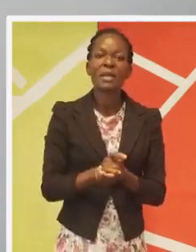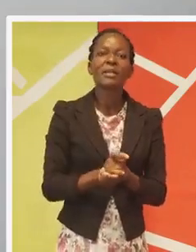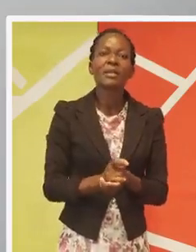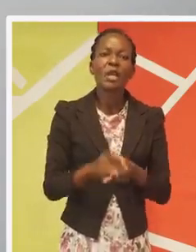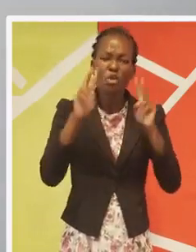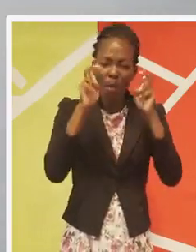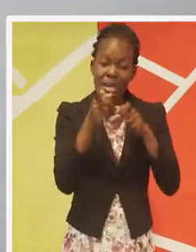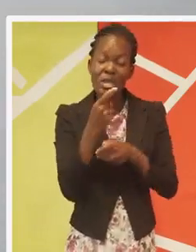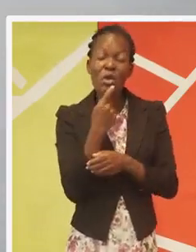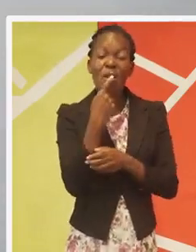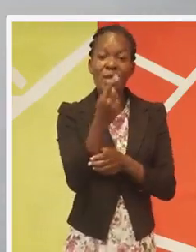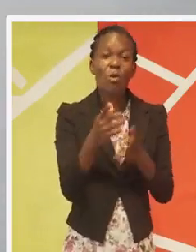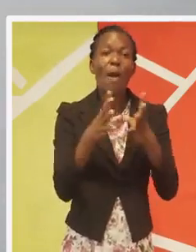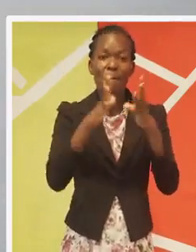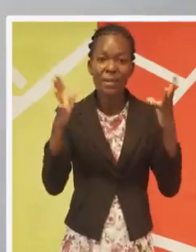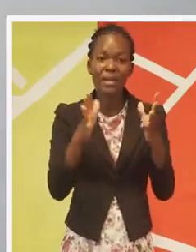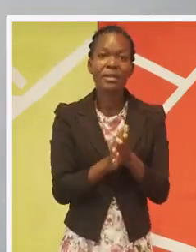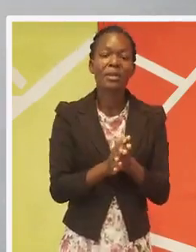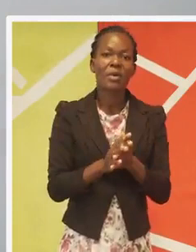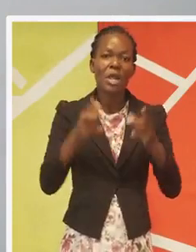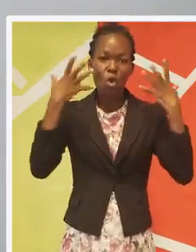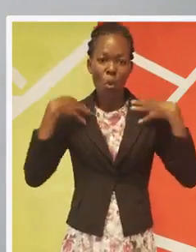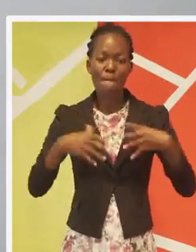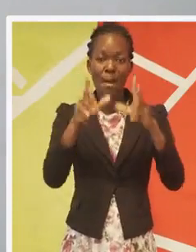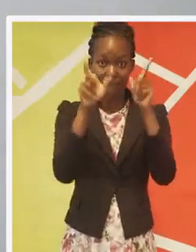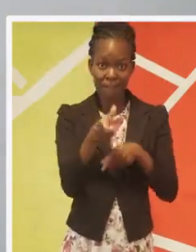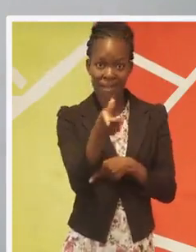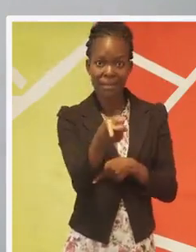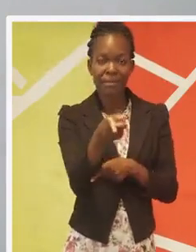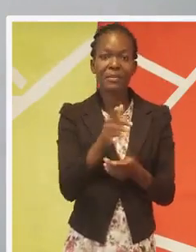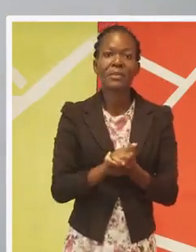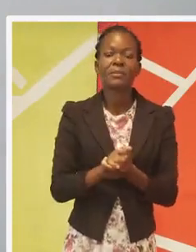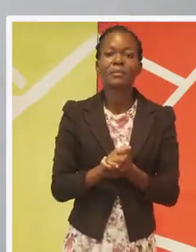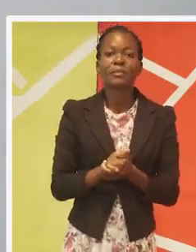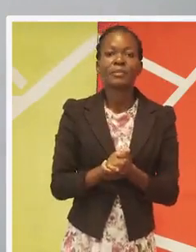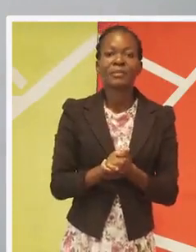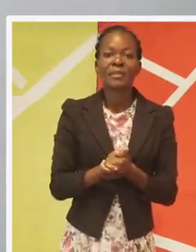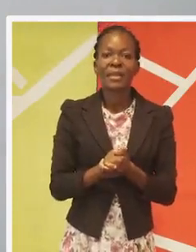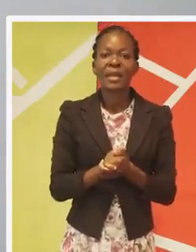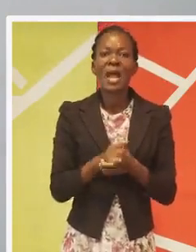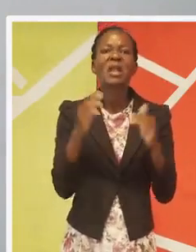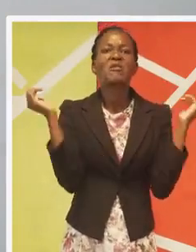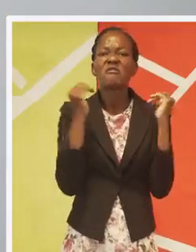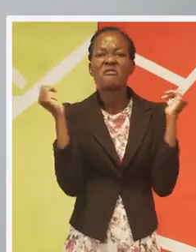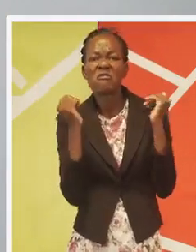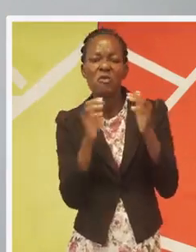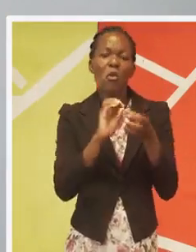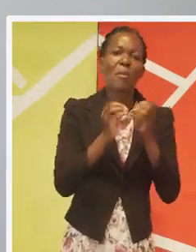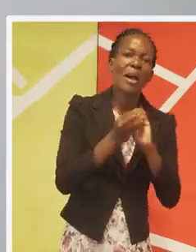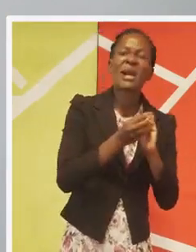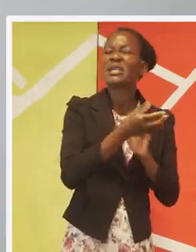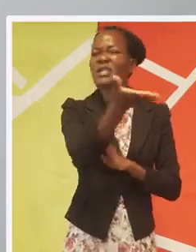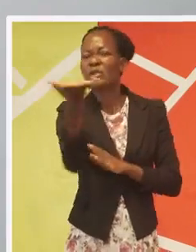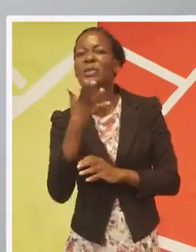Neoliberalism basically proposes that human well-being can best be advanced by liberating